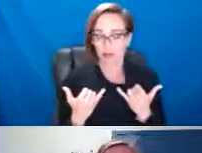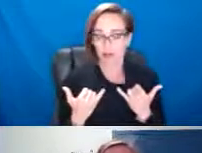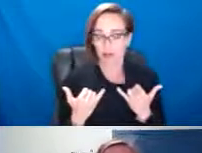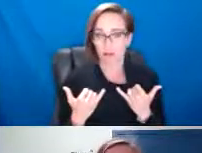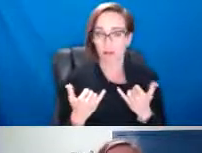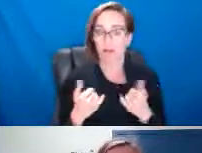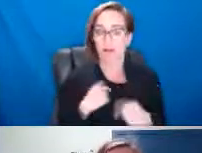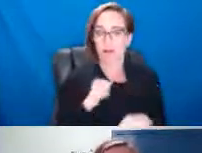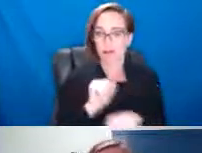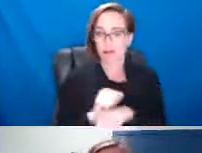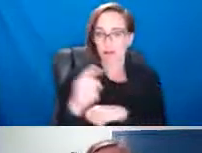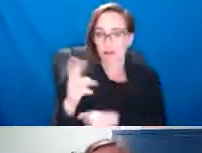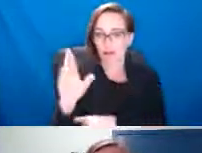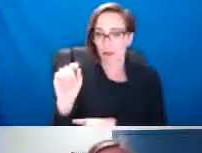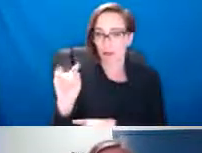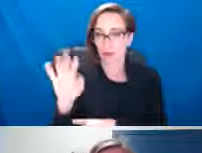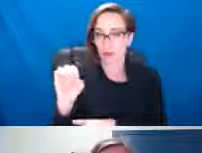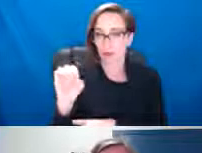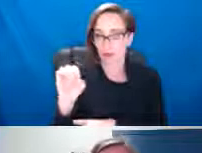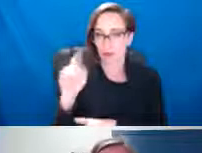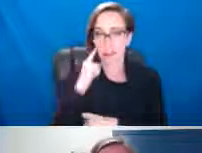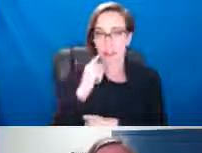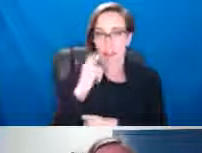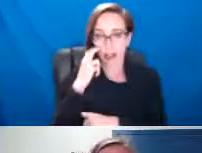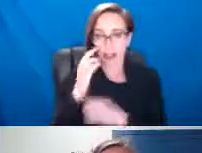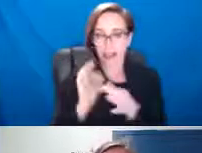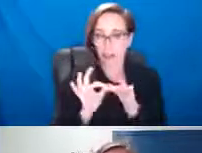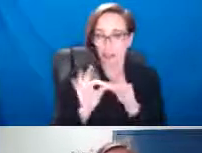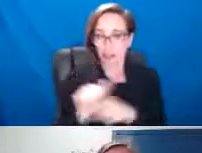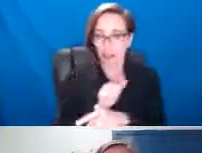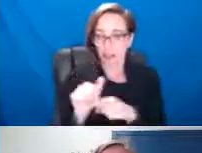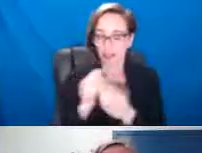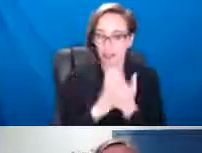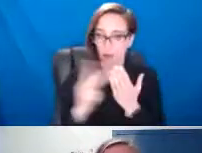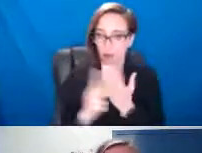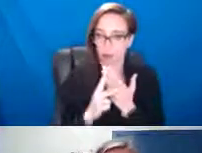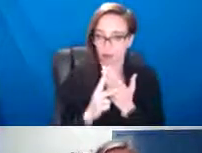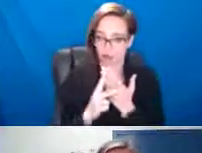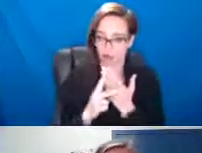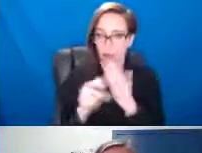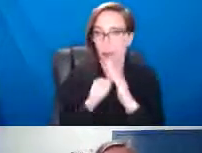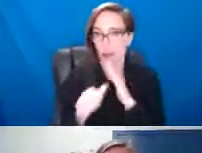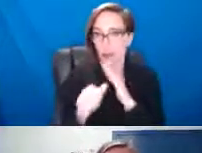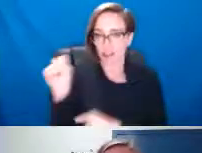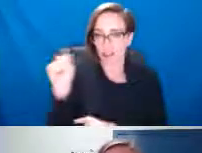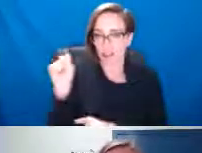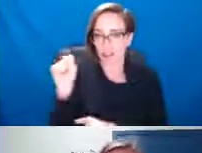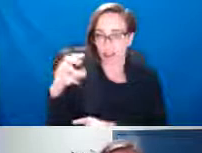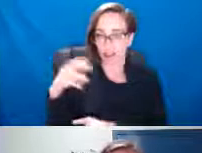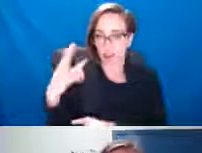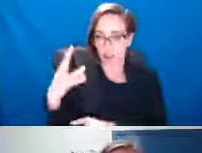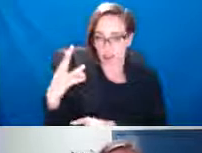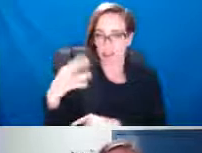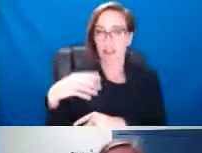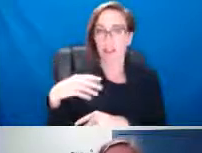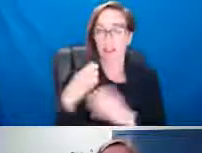Protactile deaf-blind interpreting training program through Seattle, Washington, through